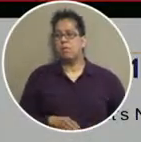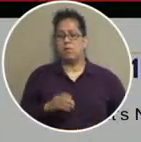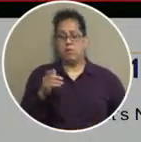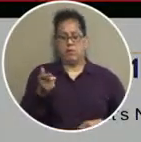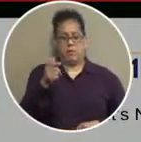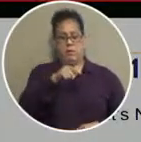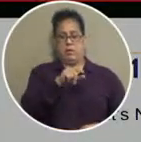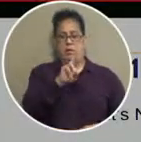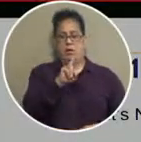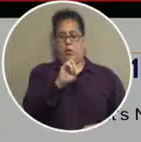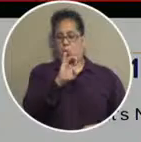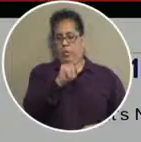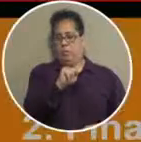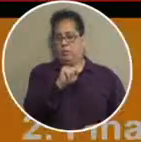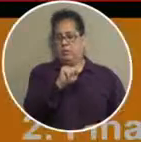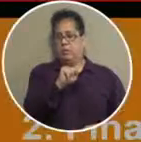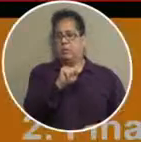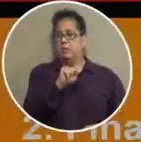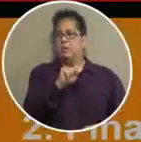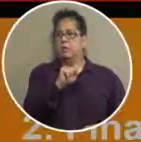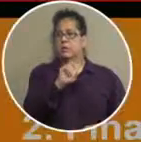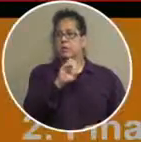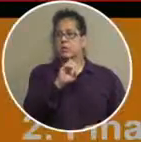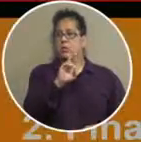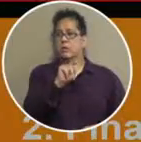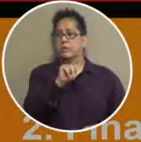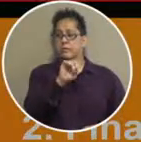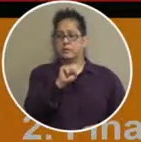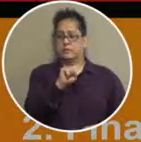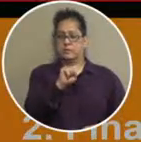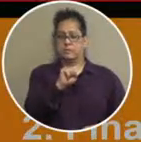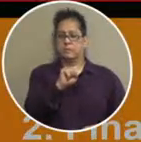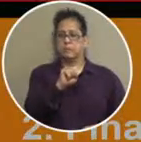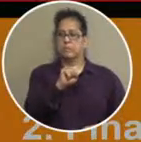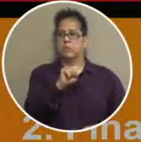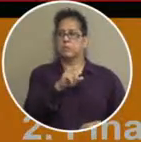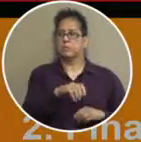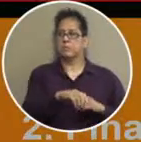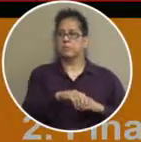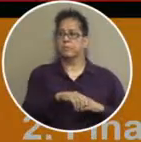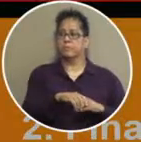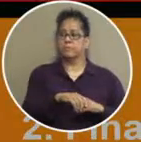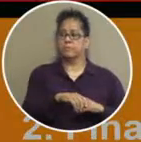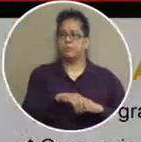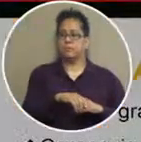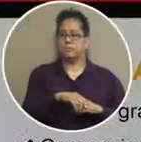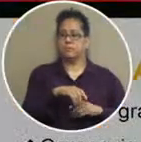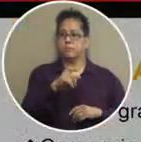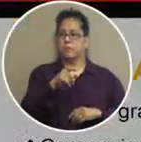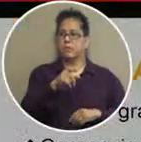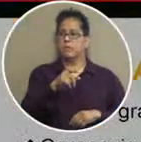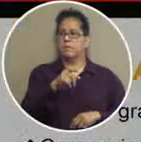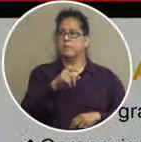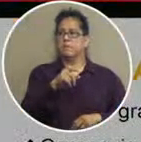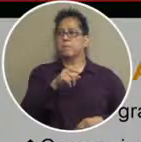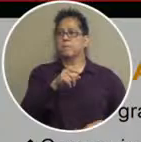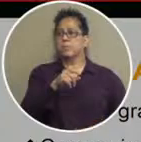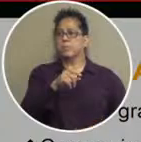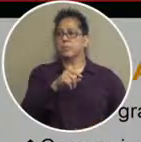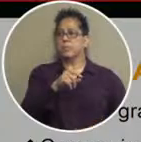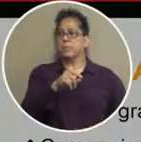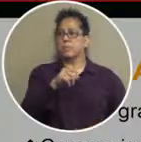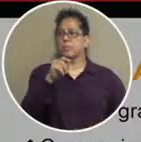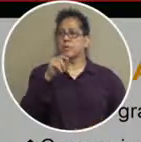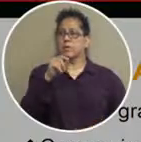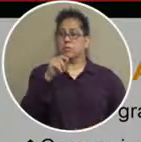Next will be Robert Cortines. Thank you, sir. IT, if you can go to the next slide, please. Next slide.